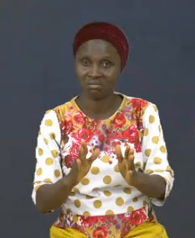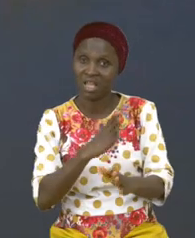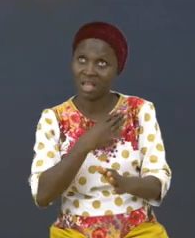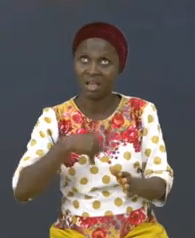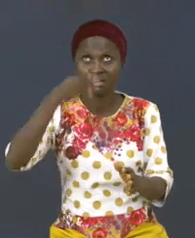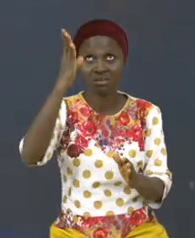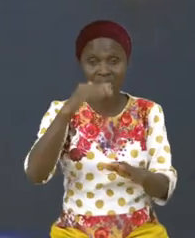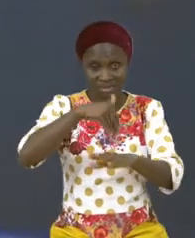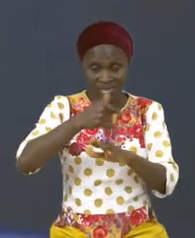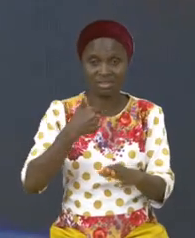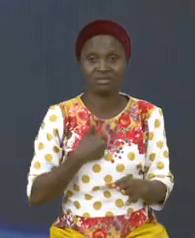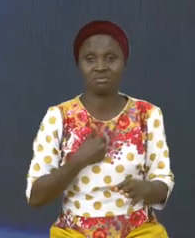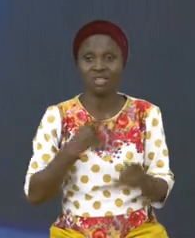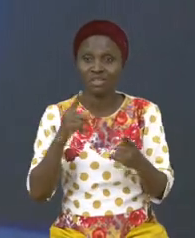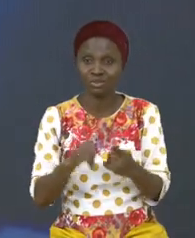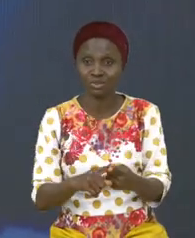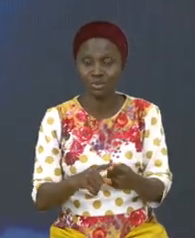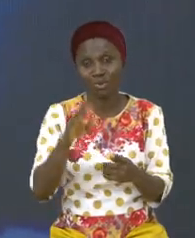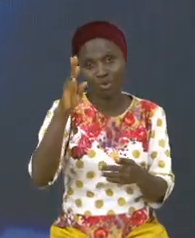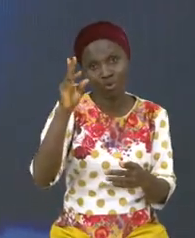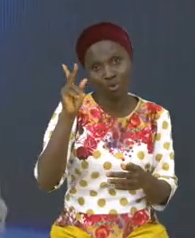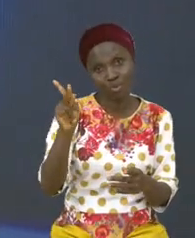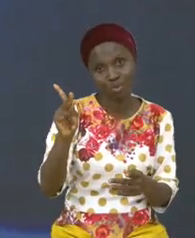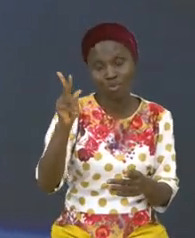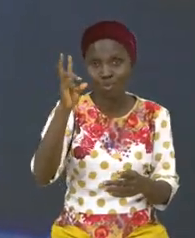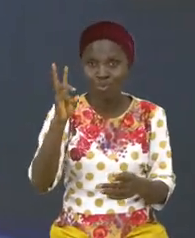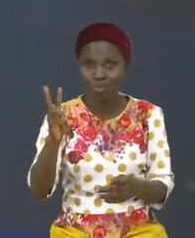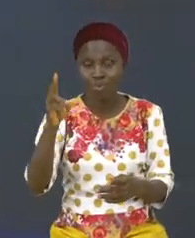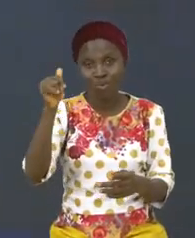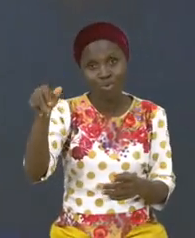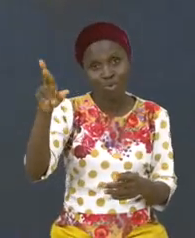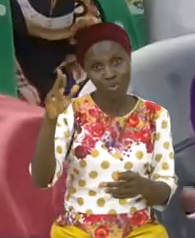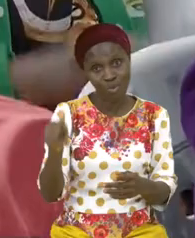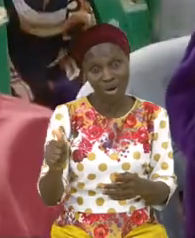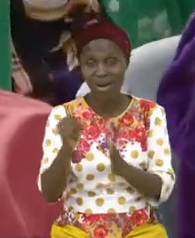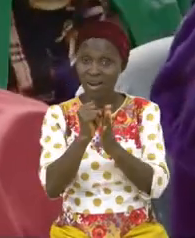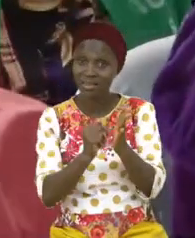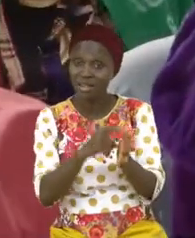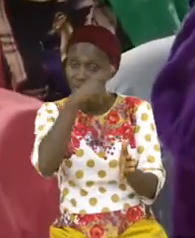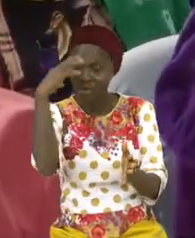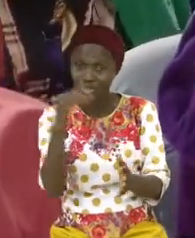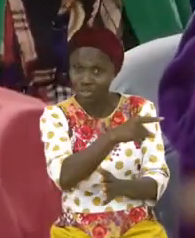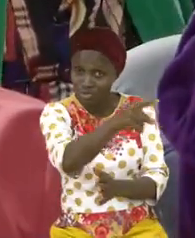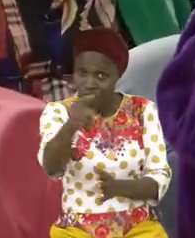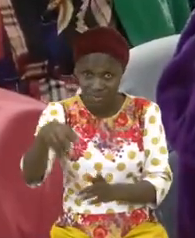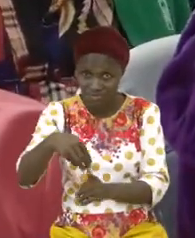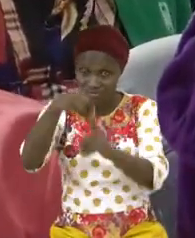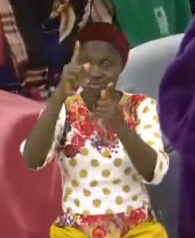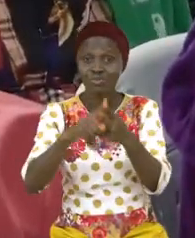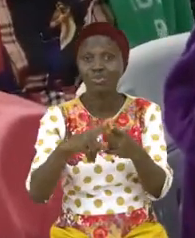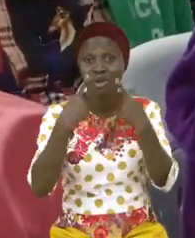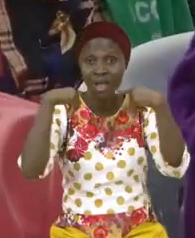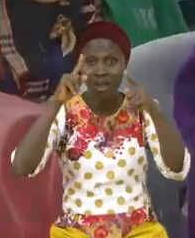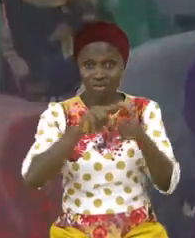me to Kwara State for you in particular. Amen. To tell you